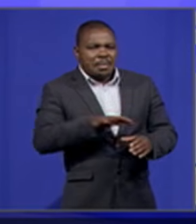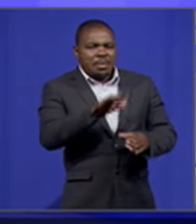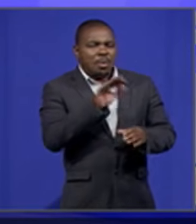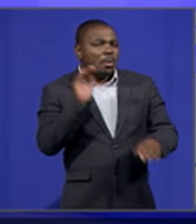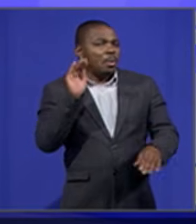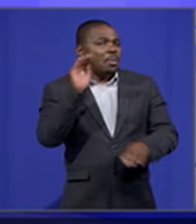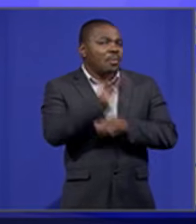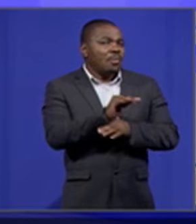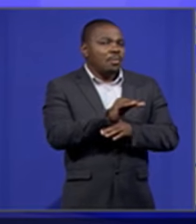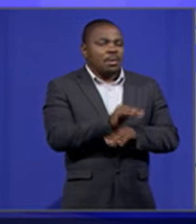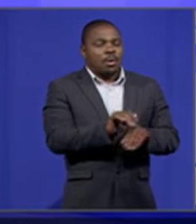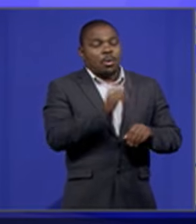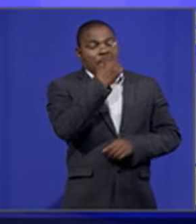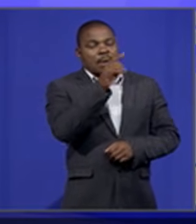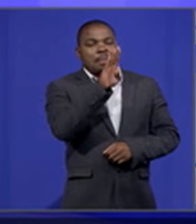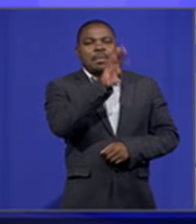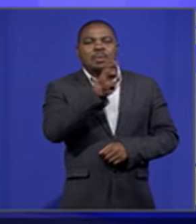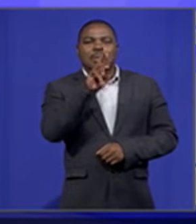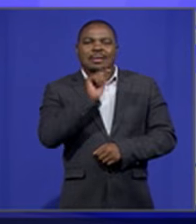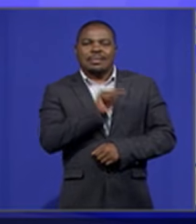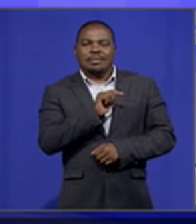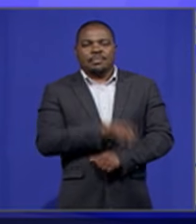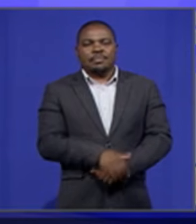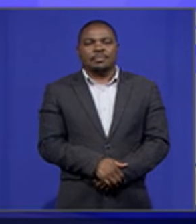ja diranta tša go feta bilione.